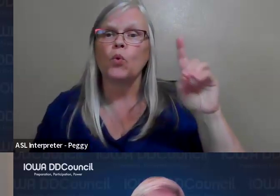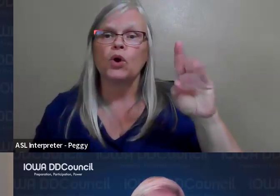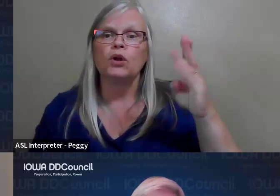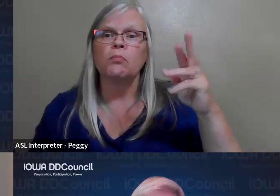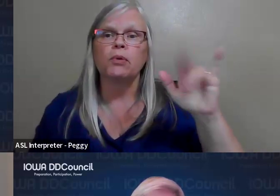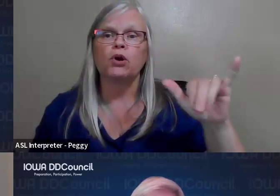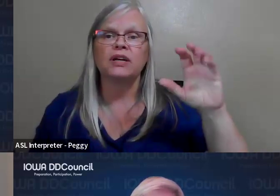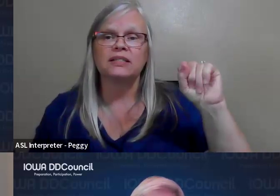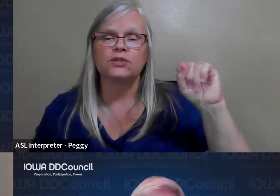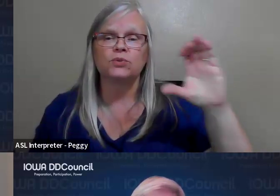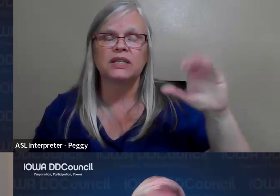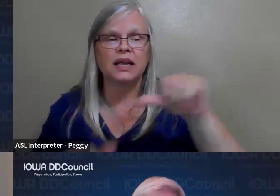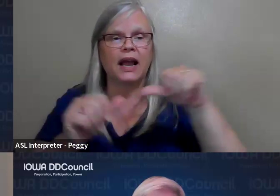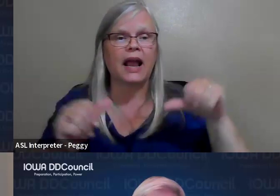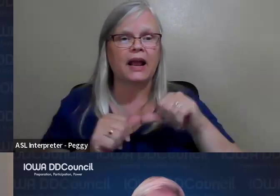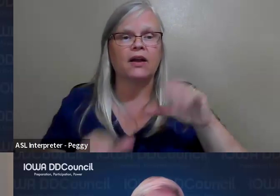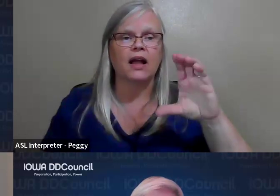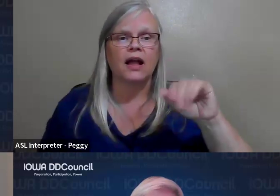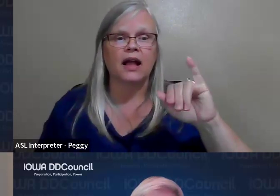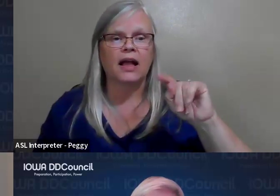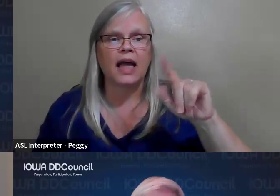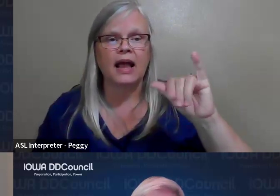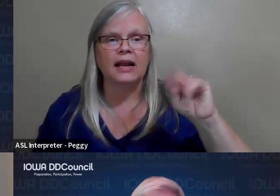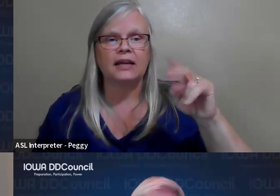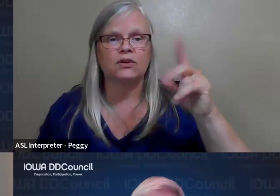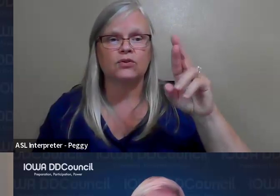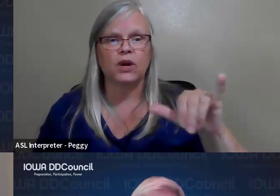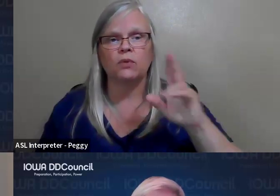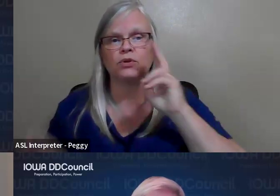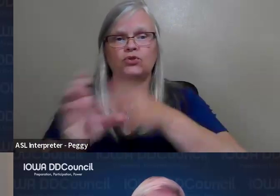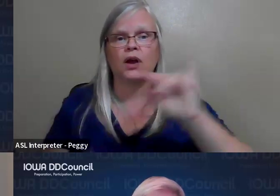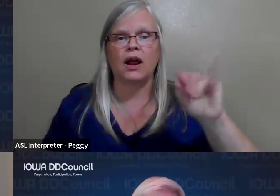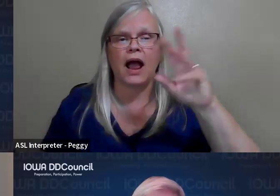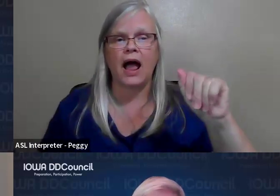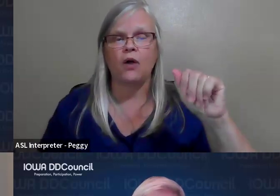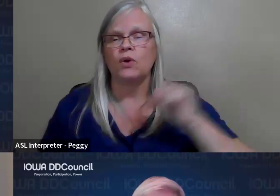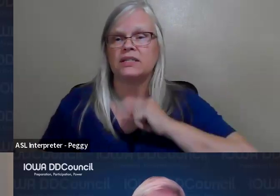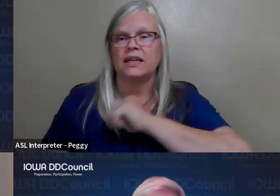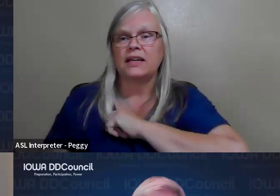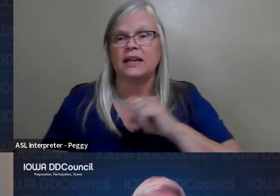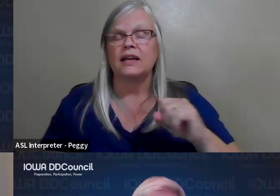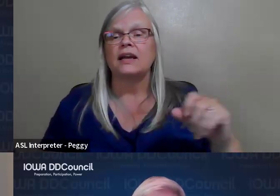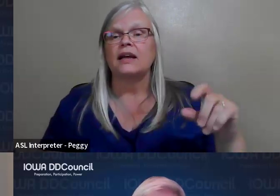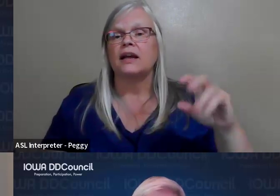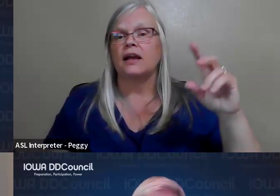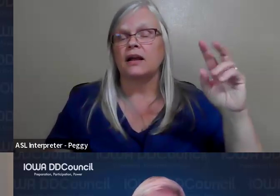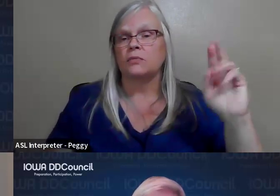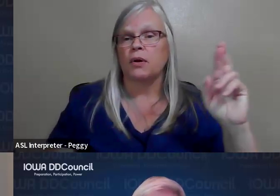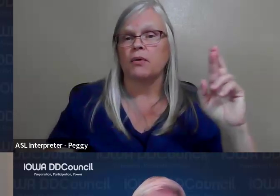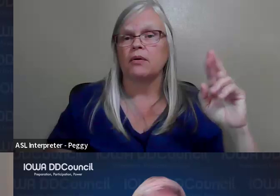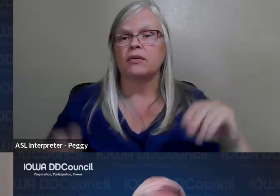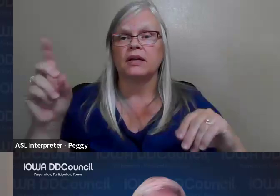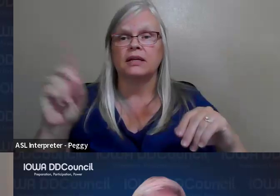City area. Caitlin Dre will join the Iowa Senate. And that means the Senate Republican supermajority